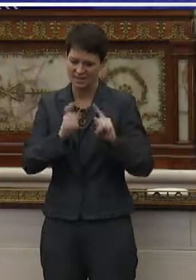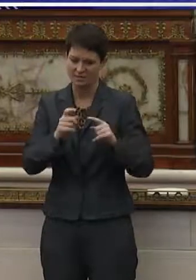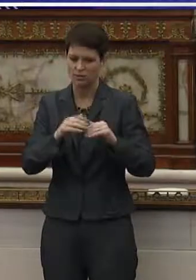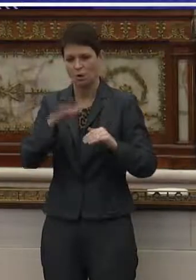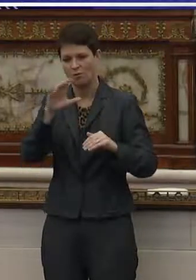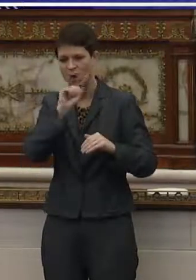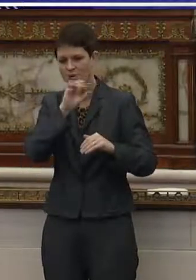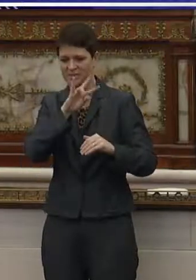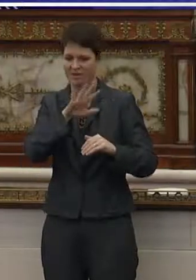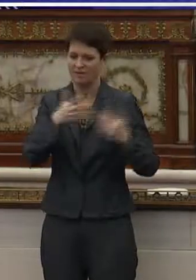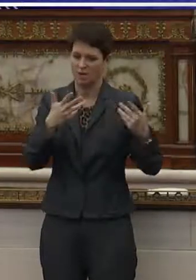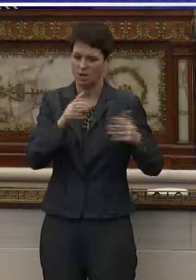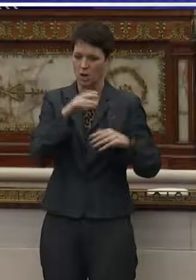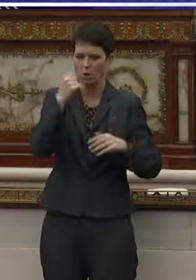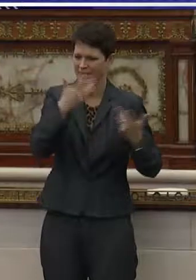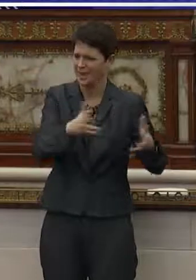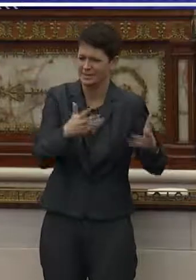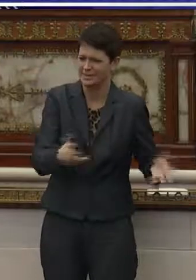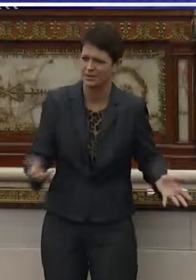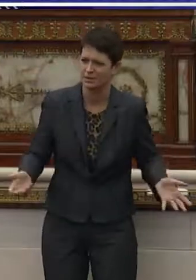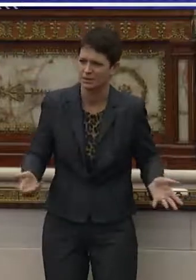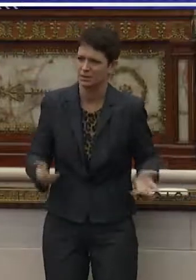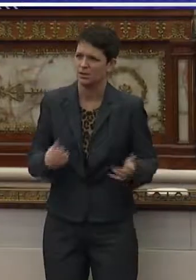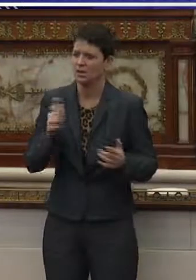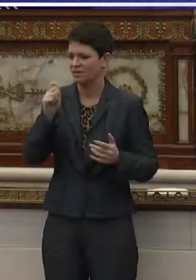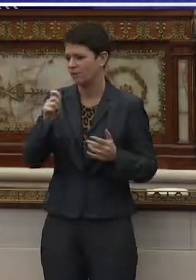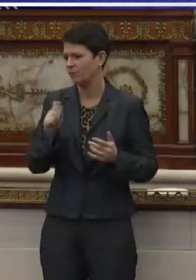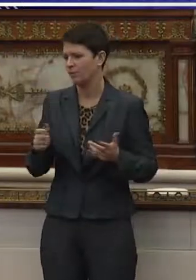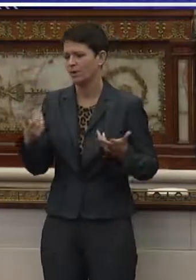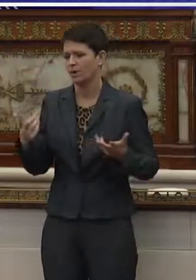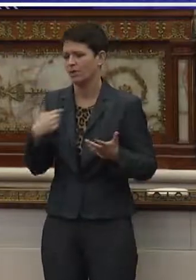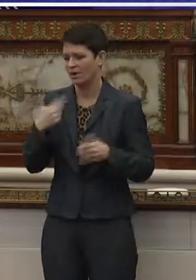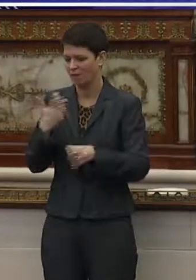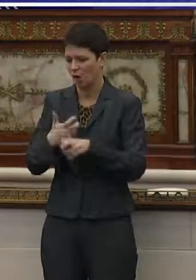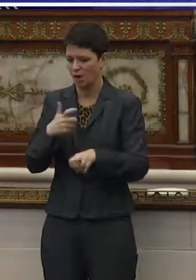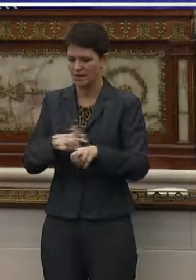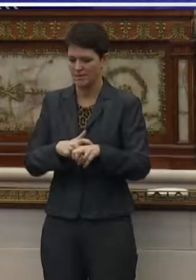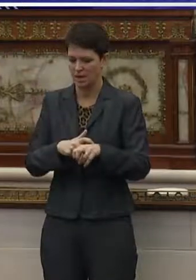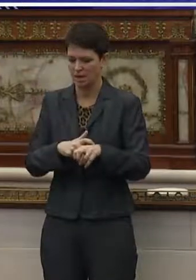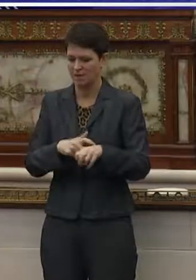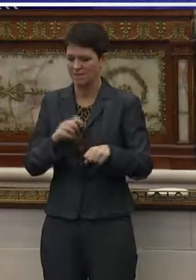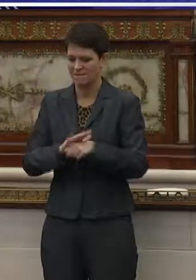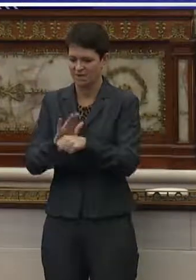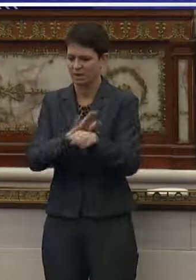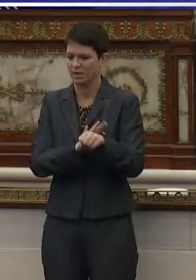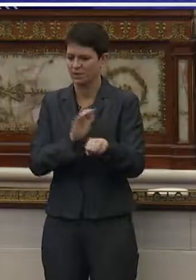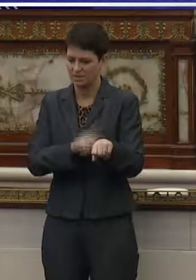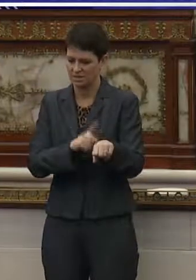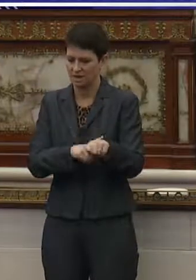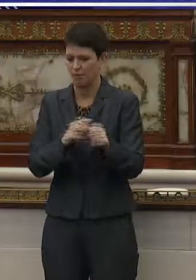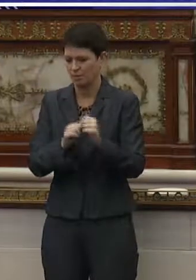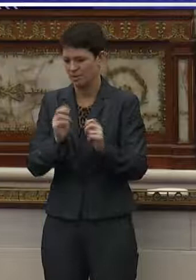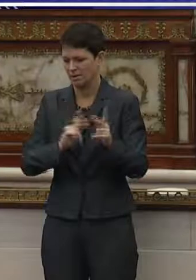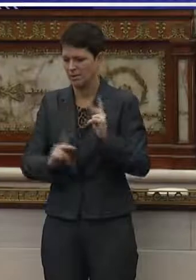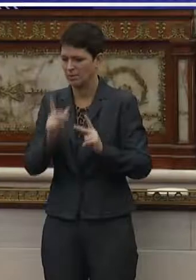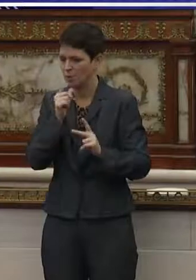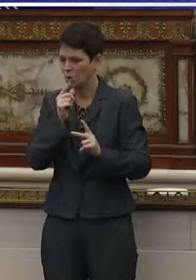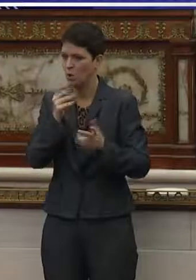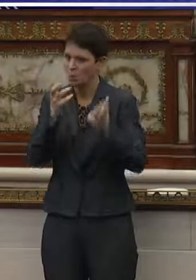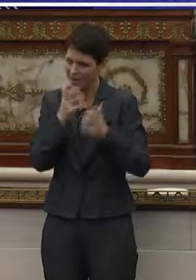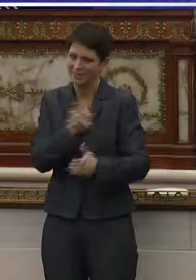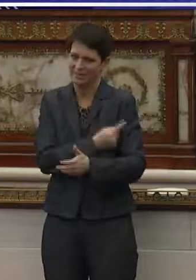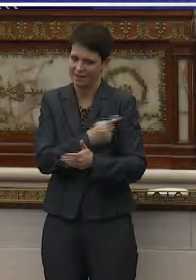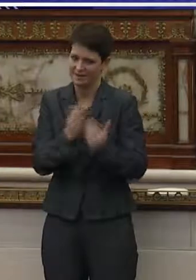75 and over, and that's it. So therefore, they're having a harder time filling those slots with people who are looking to get